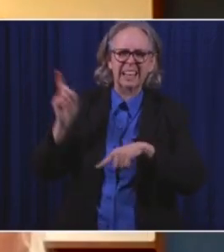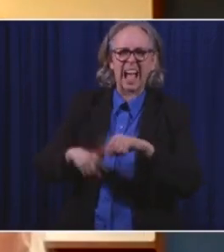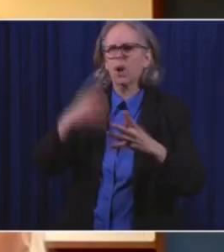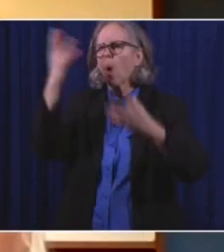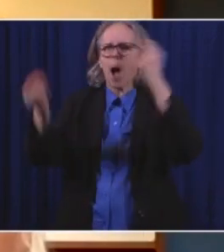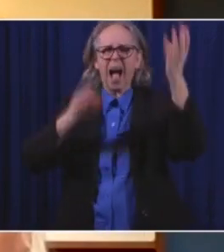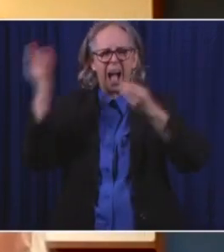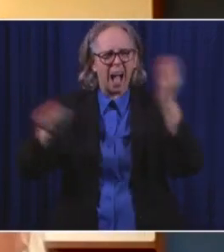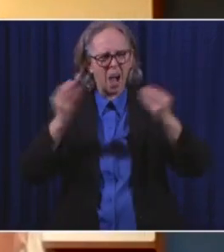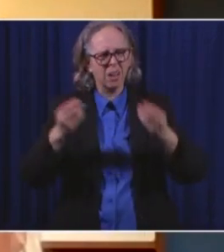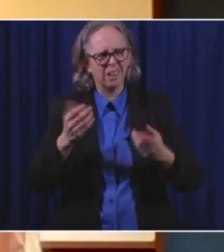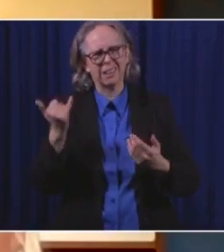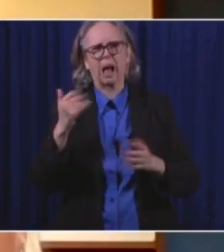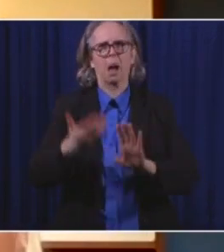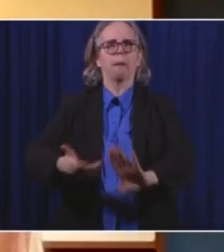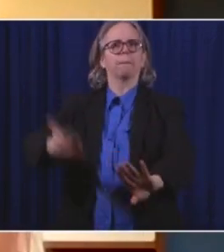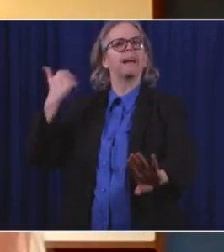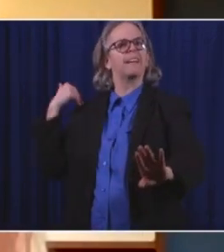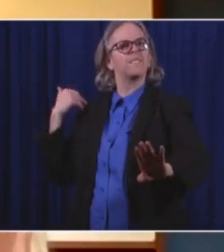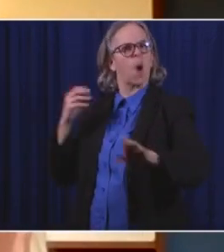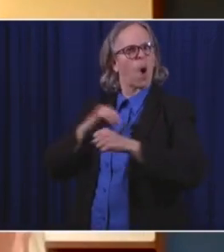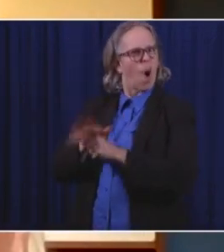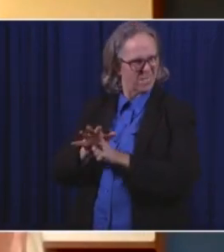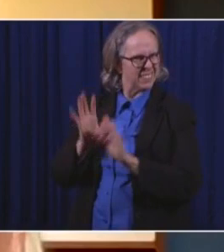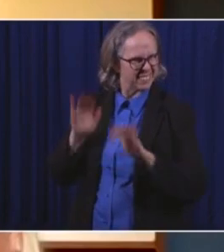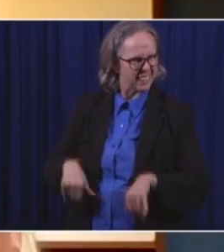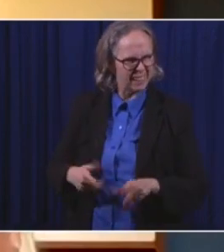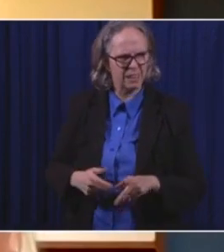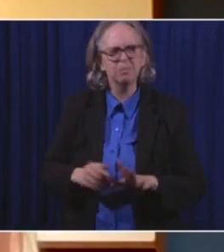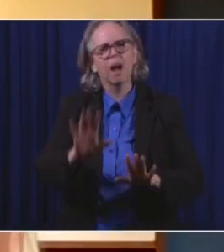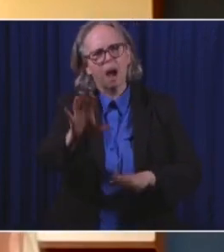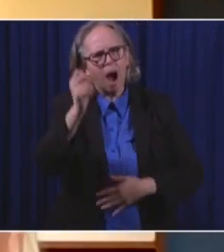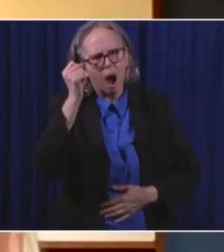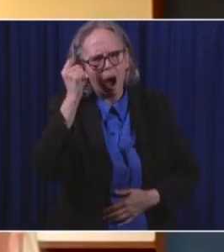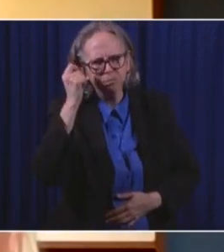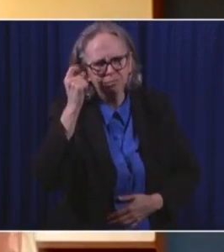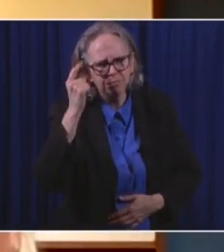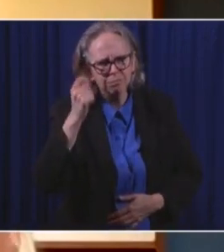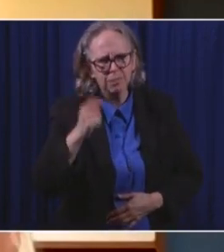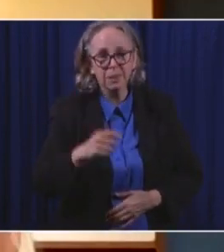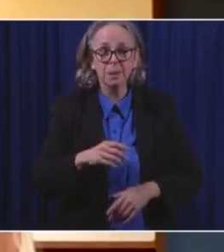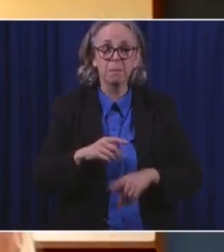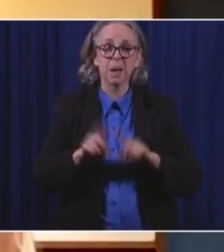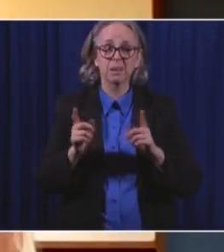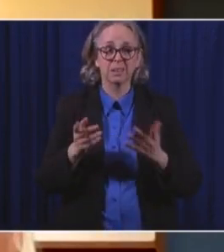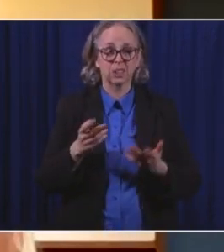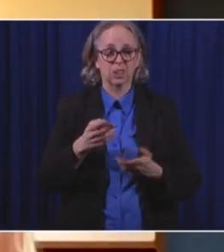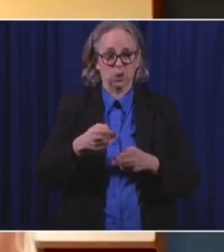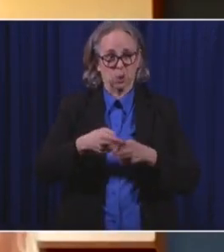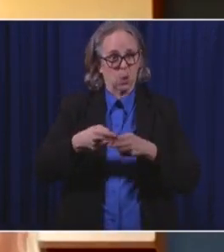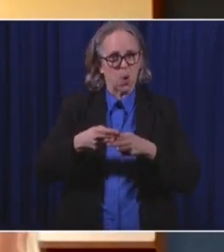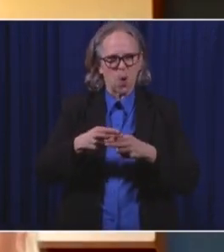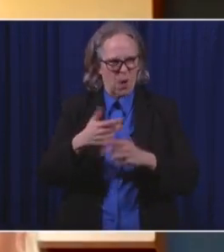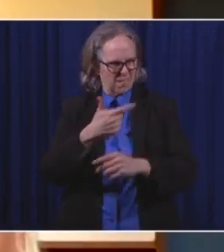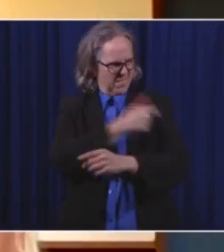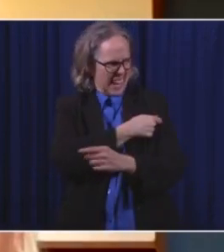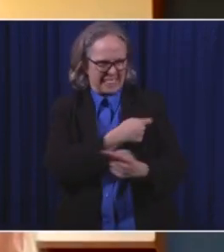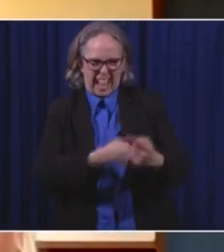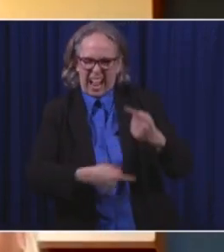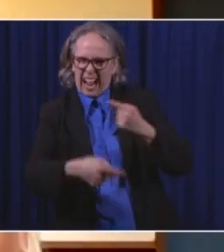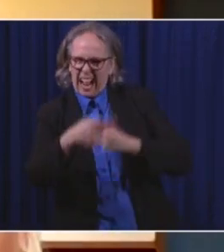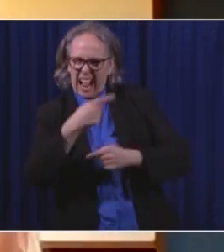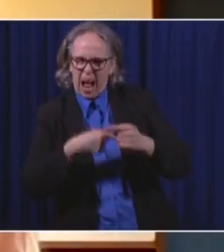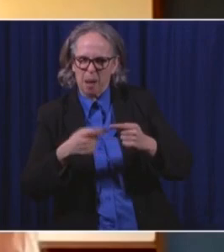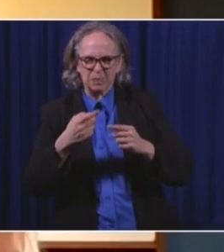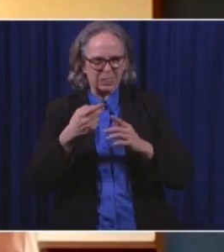February 2020. We are getting very close to be able to start vaccination, and I strongly believe that this will help